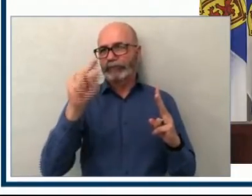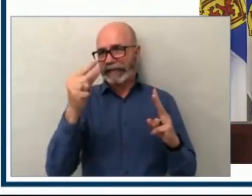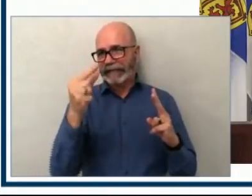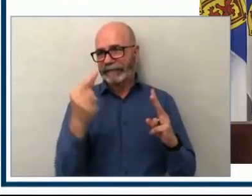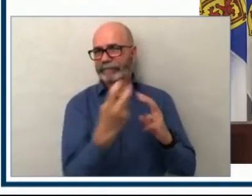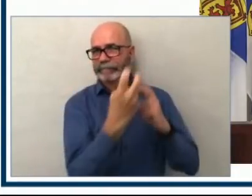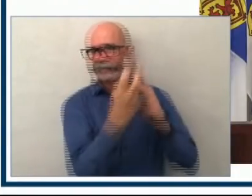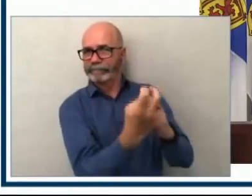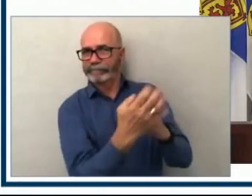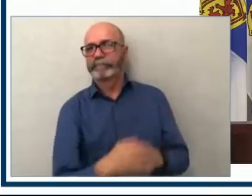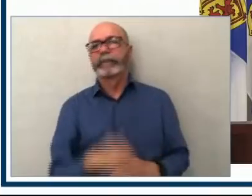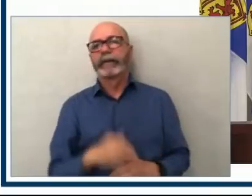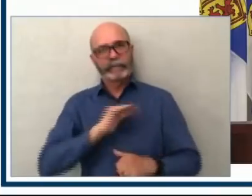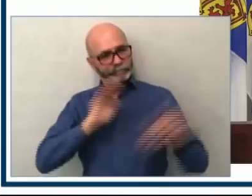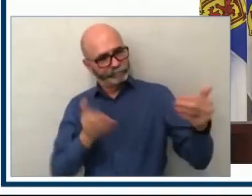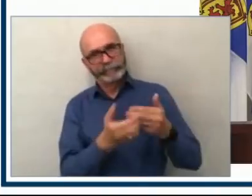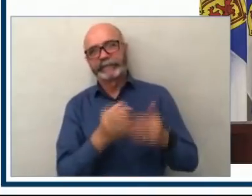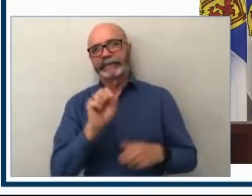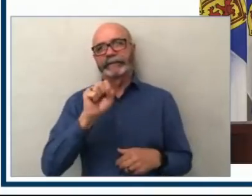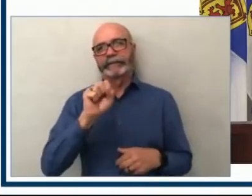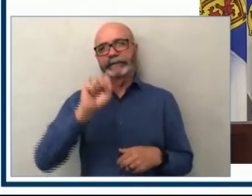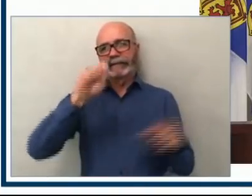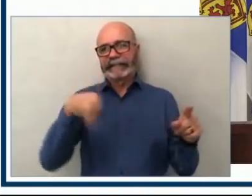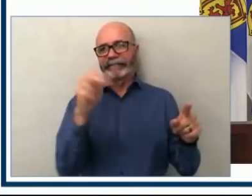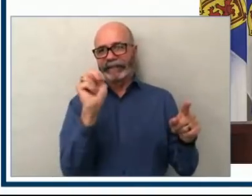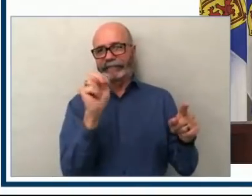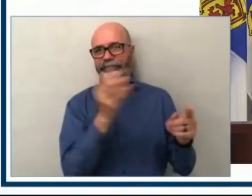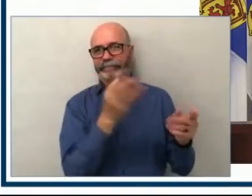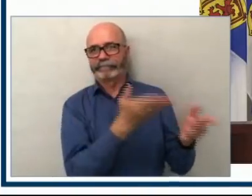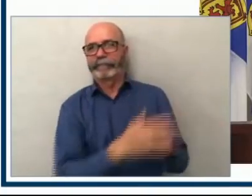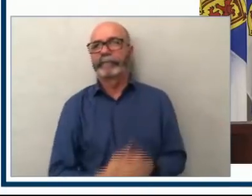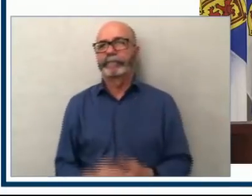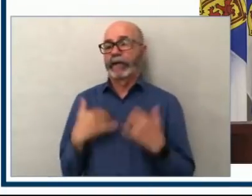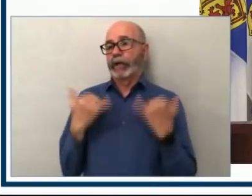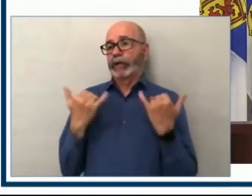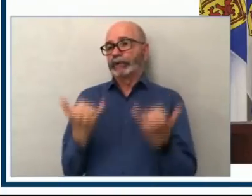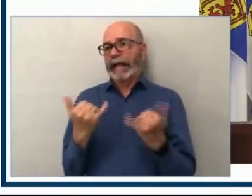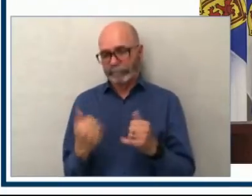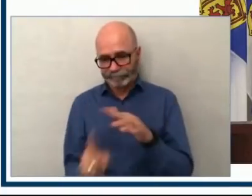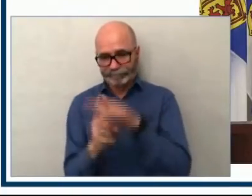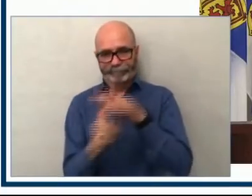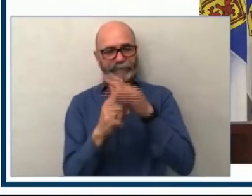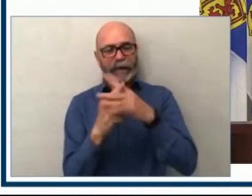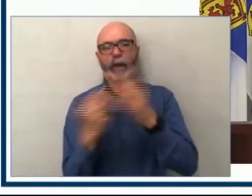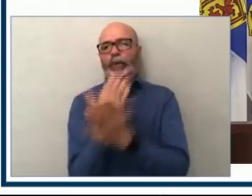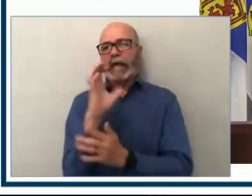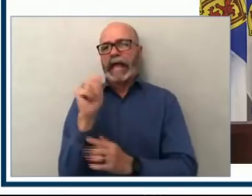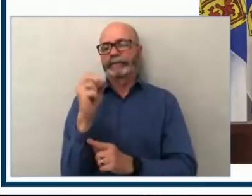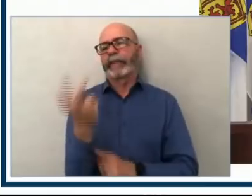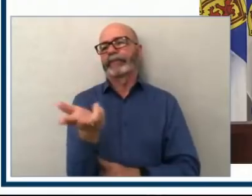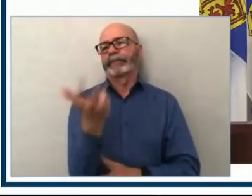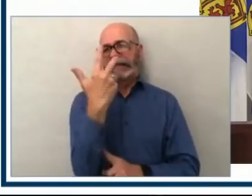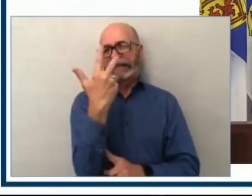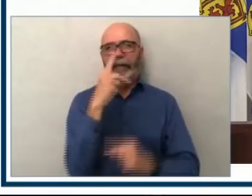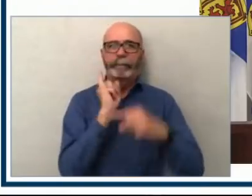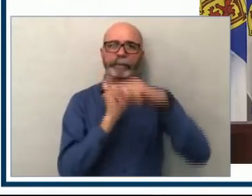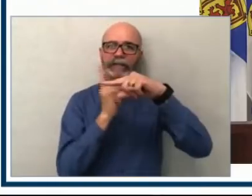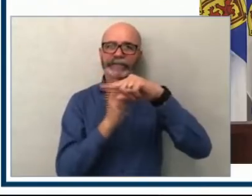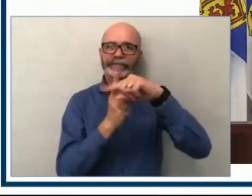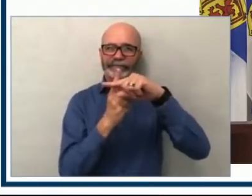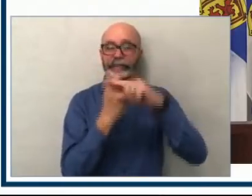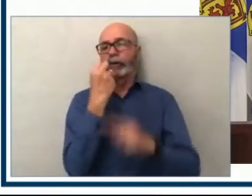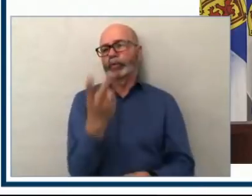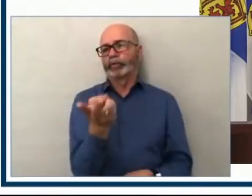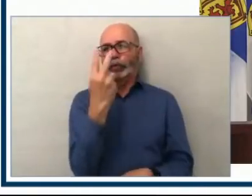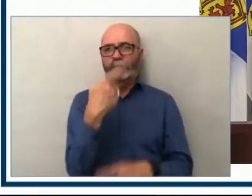Good afternoon, everyone. Today we're reporting 3 new cases of COVID-19. 2 of the new cases are in Central and 1 of the new cases in